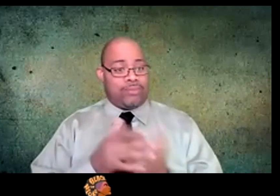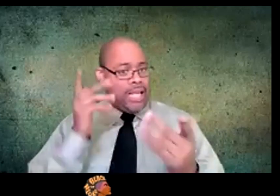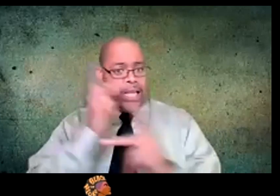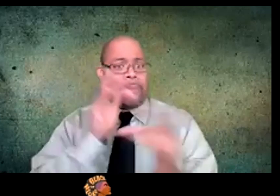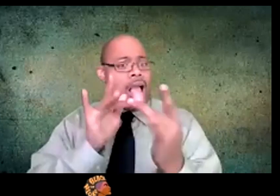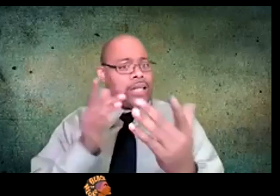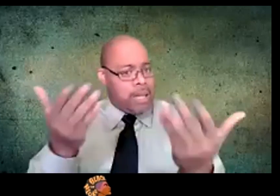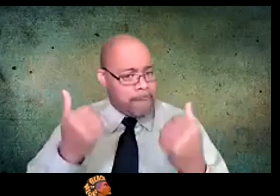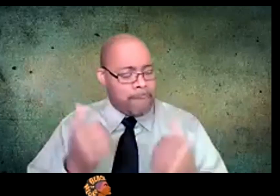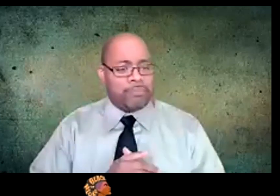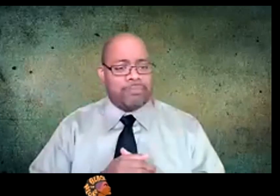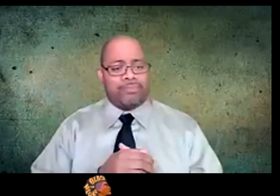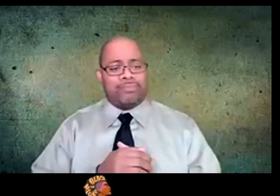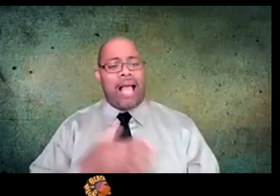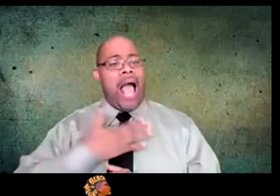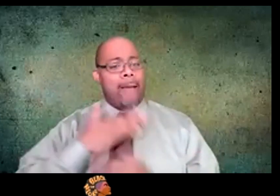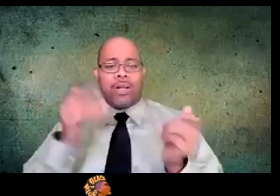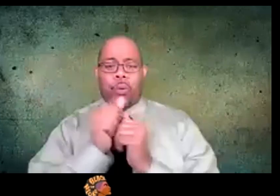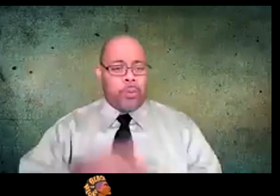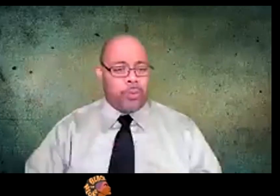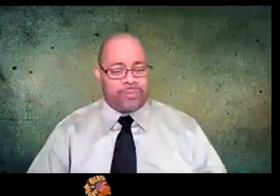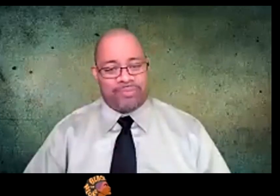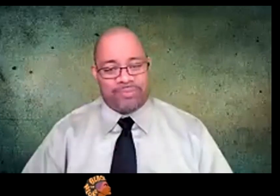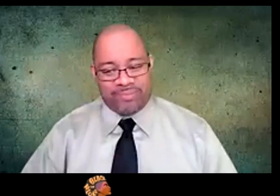To the questioner, happy to chat.